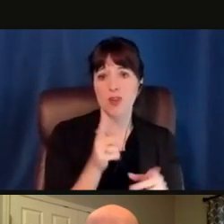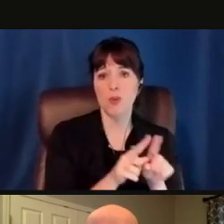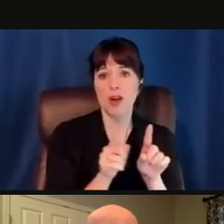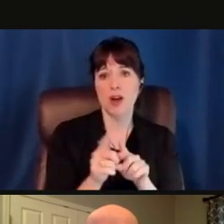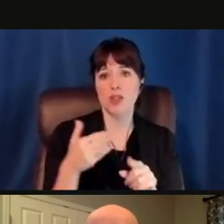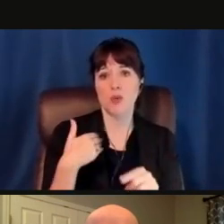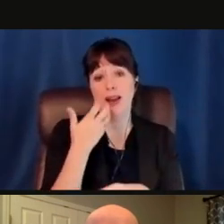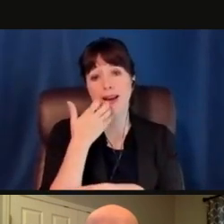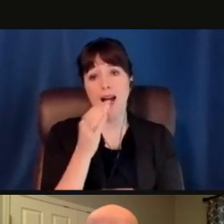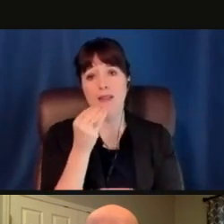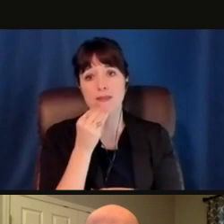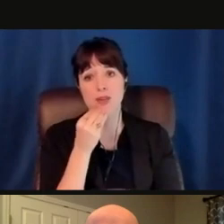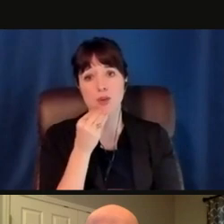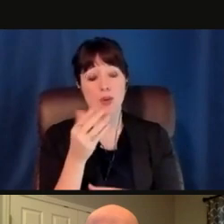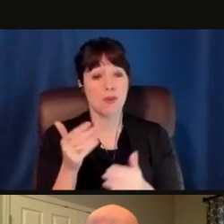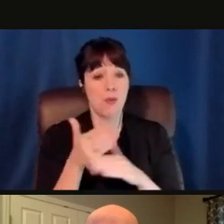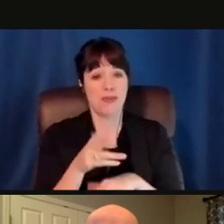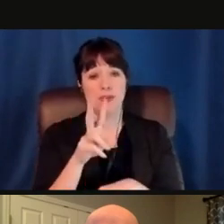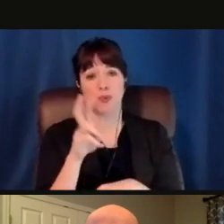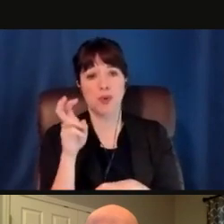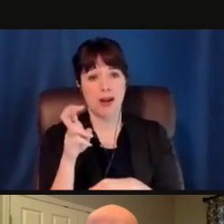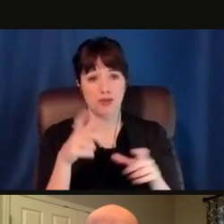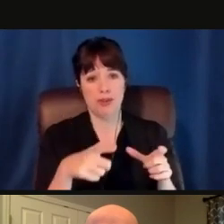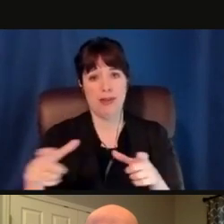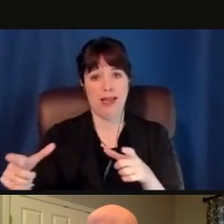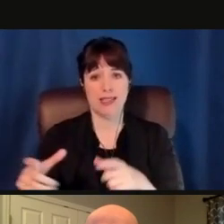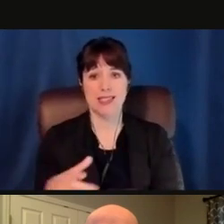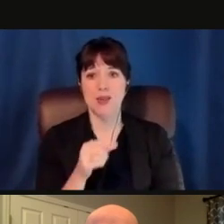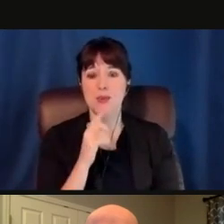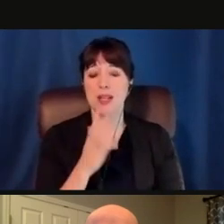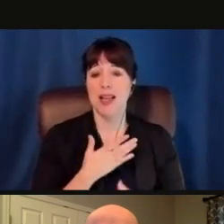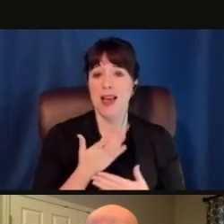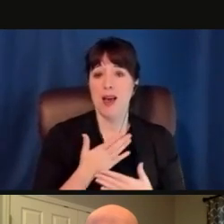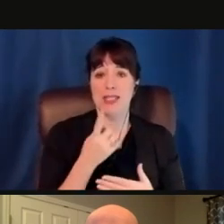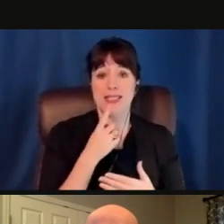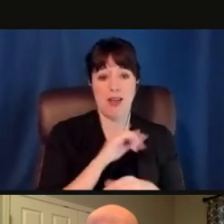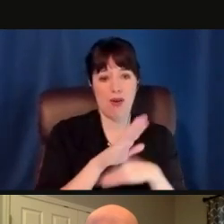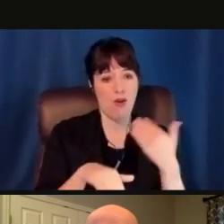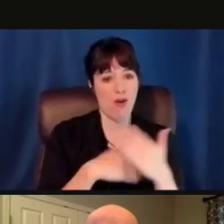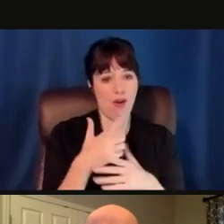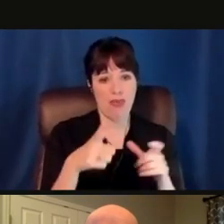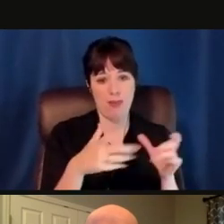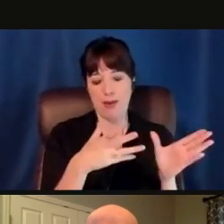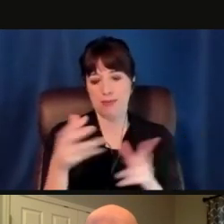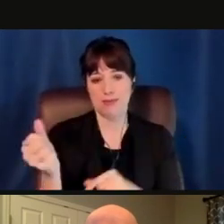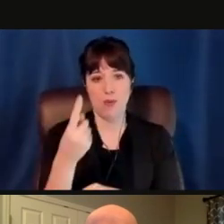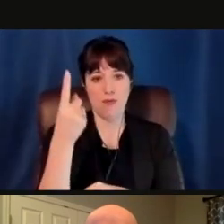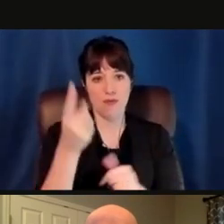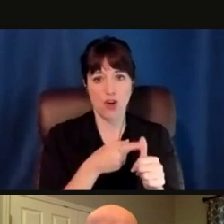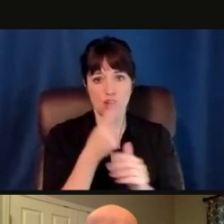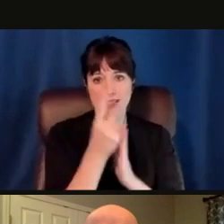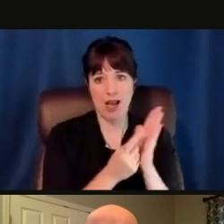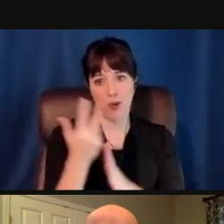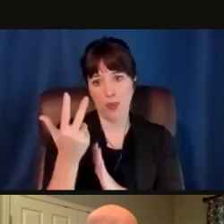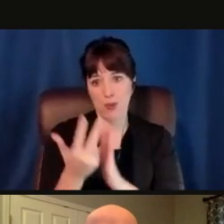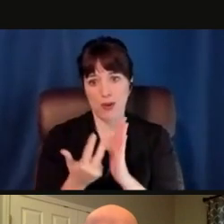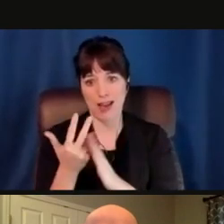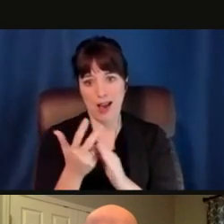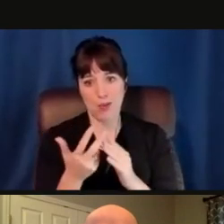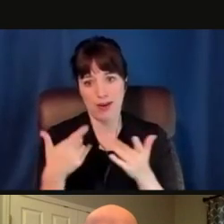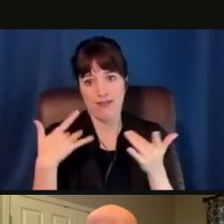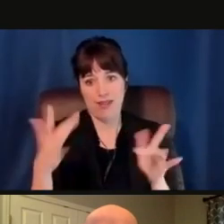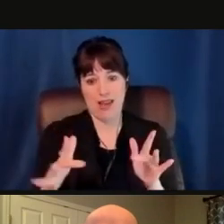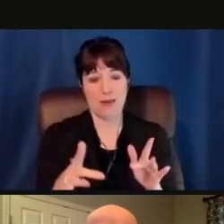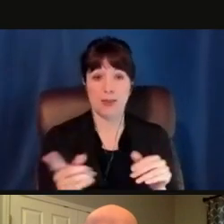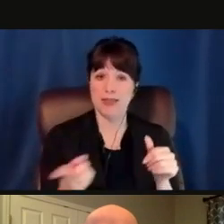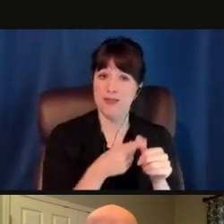hot foods available, 200 plates. And happy to say all the plates disappeared within the first hour. It was a 3-hour event now. All the plates